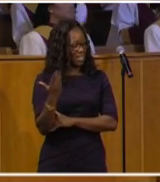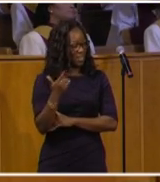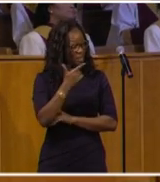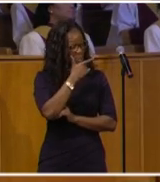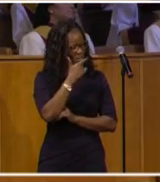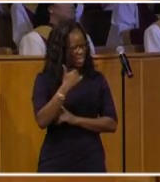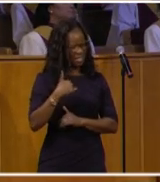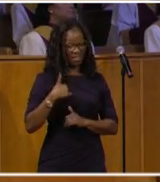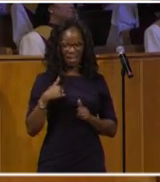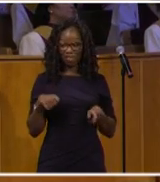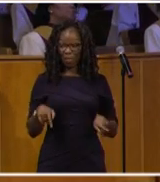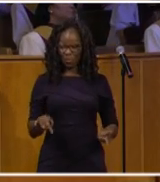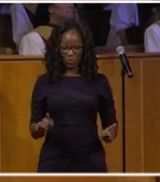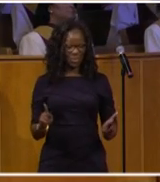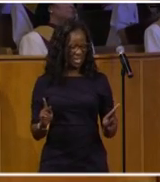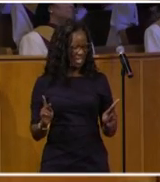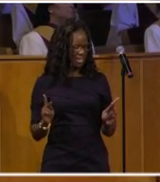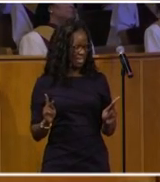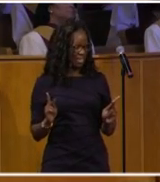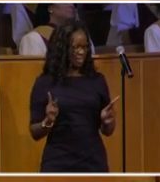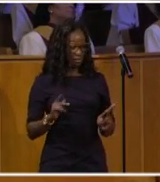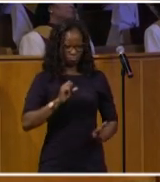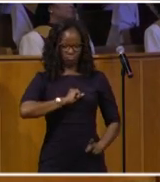because I have the opportunity